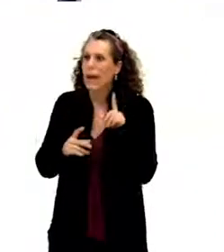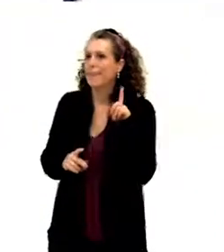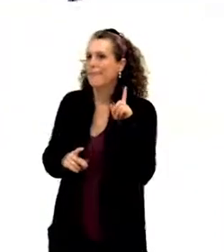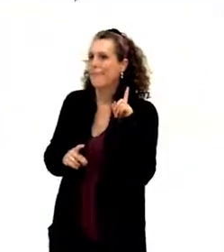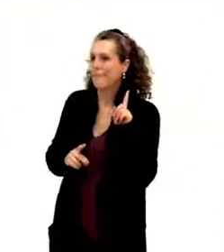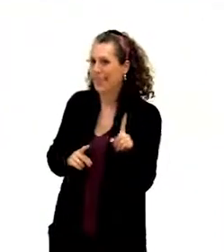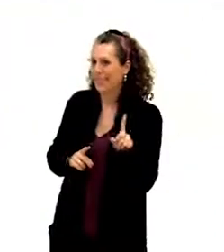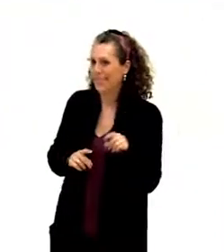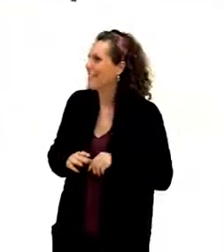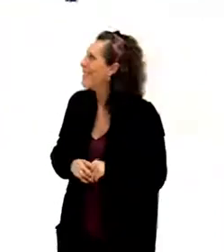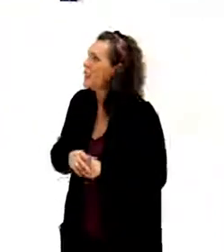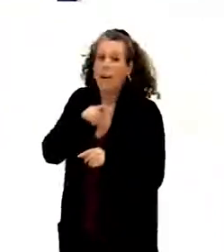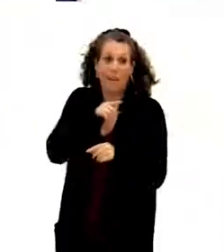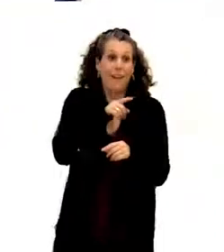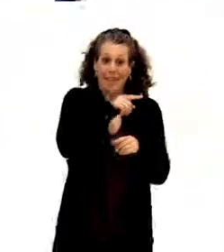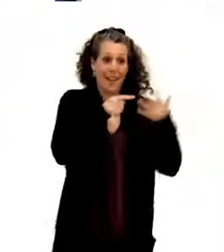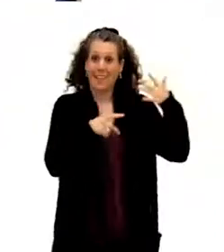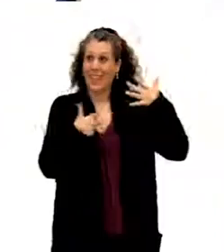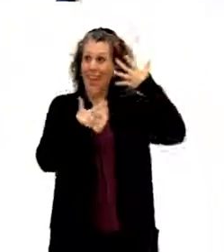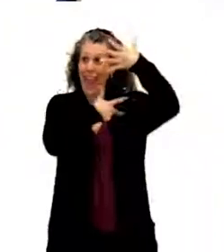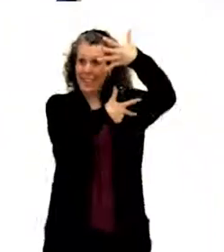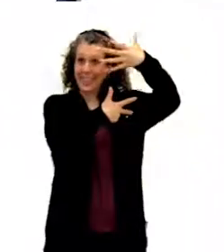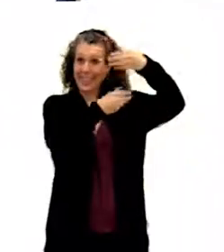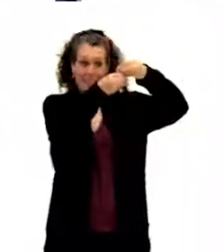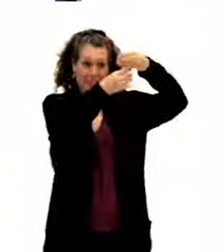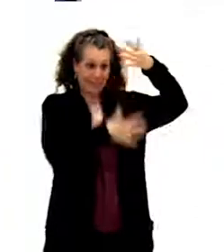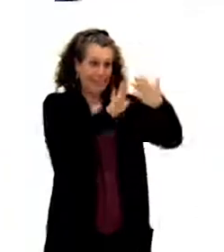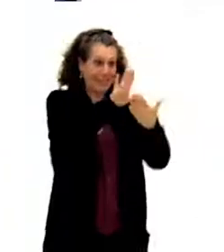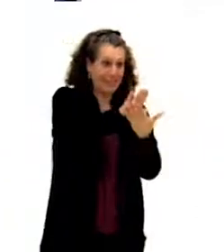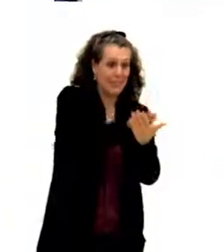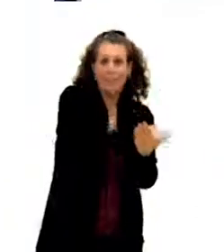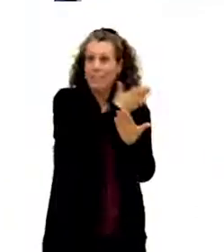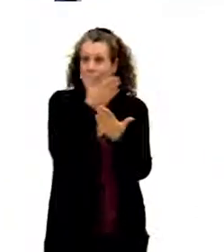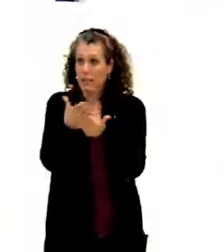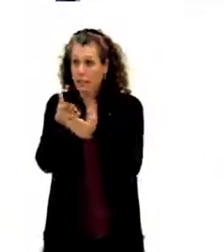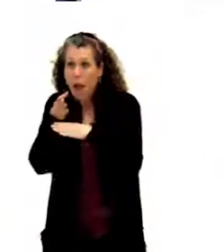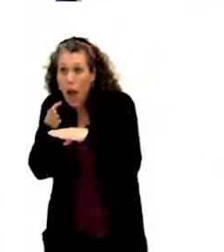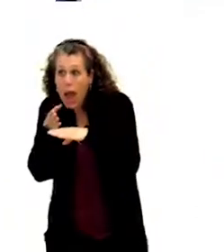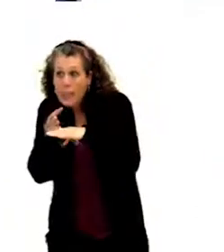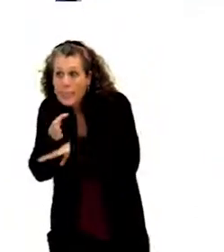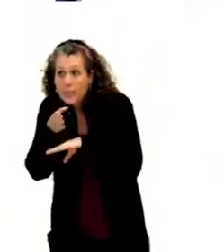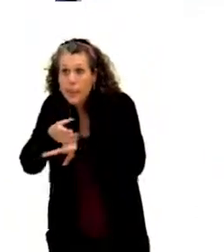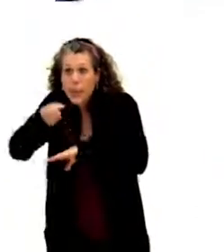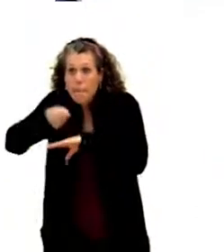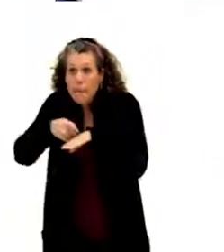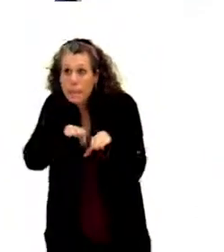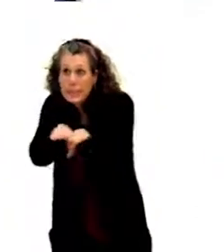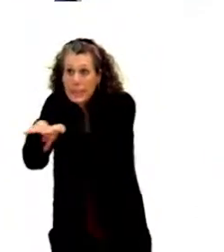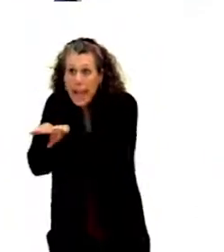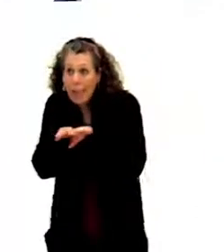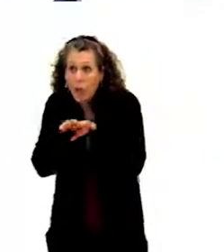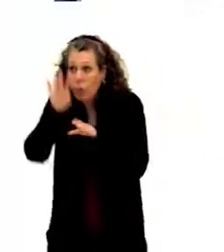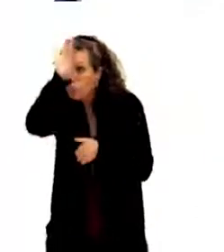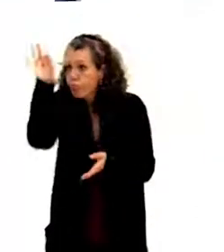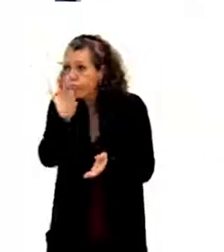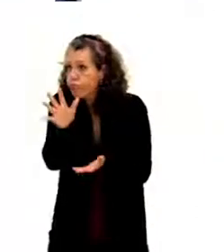how does this translate it into the accessibility minimum standard? And here